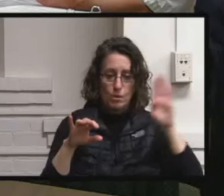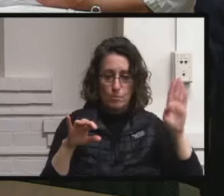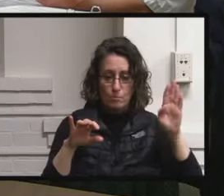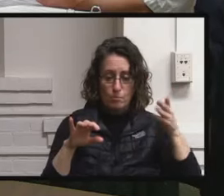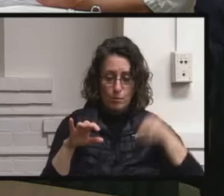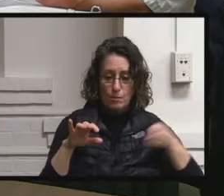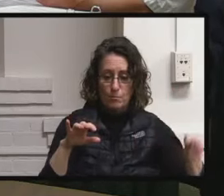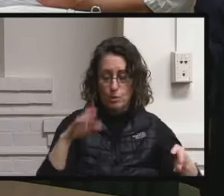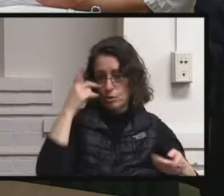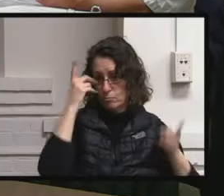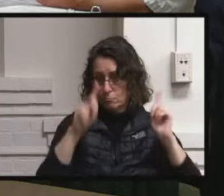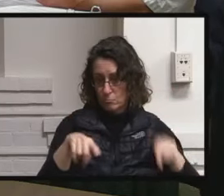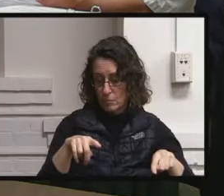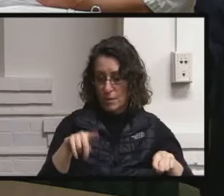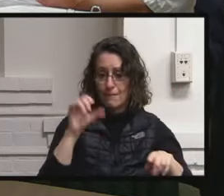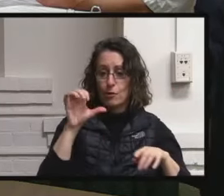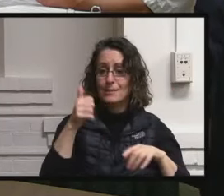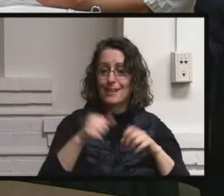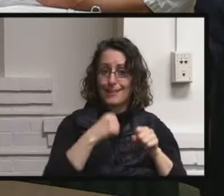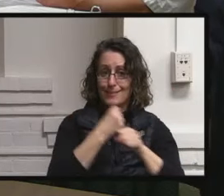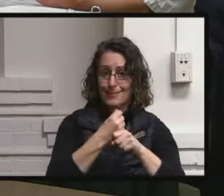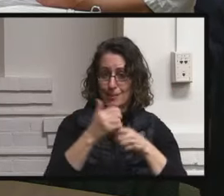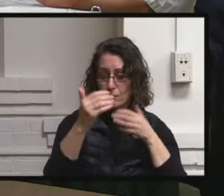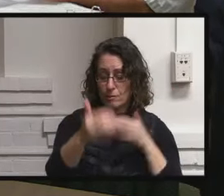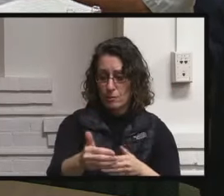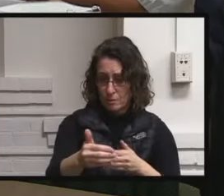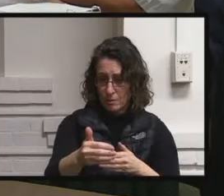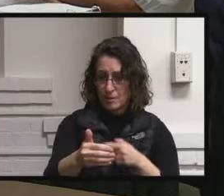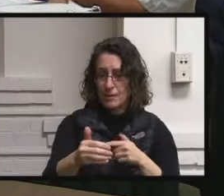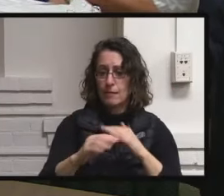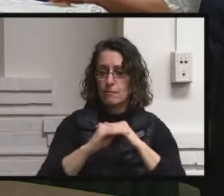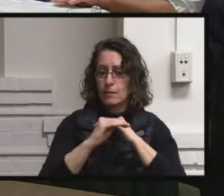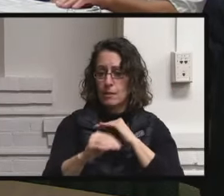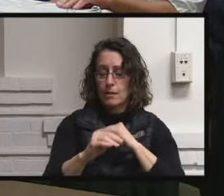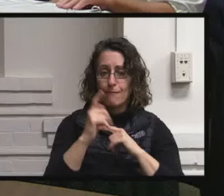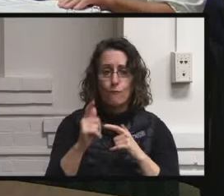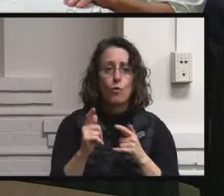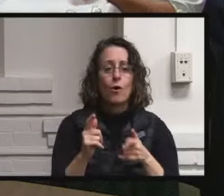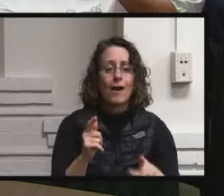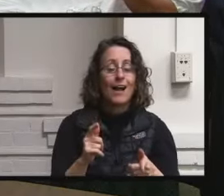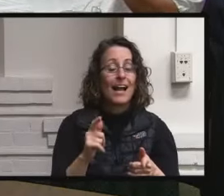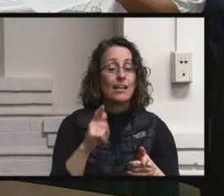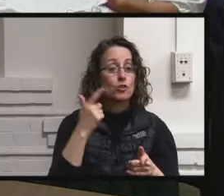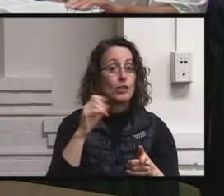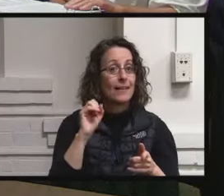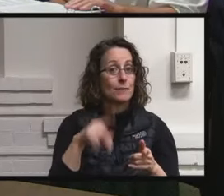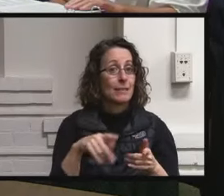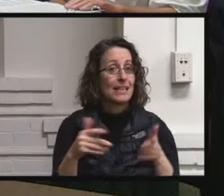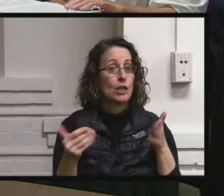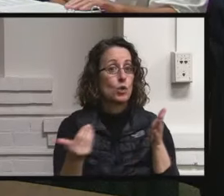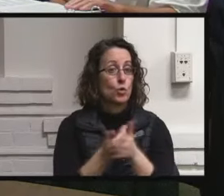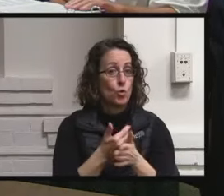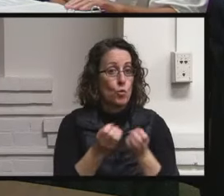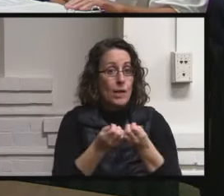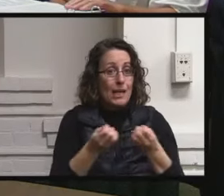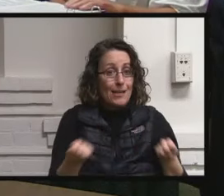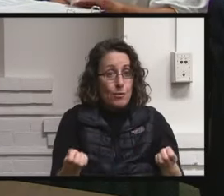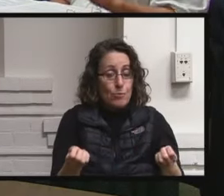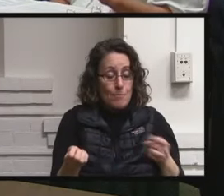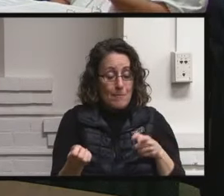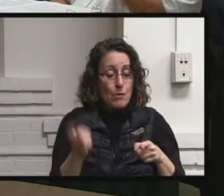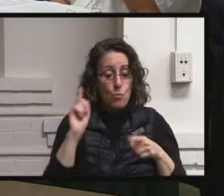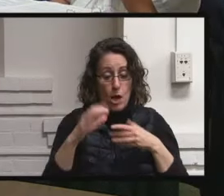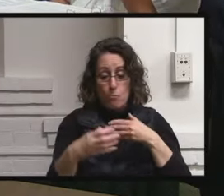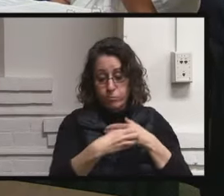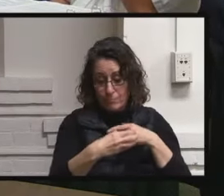10 years of stabilization of the value of new equipment to be installed at GS Precision's Exit 1